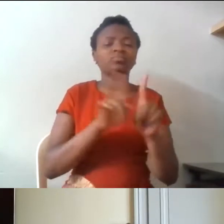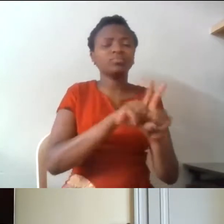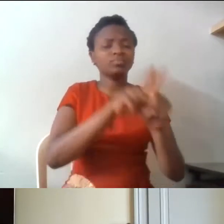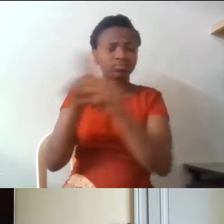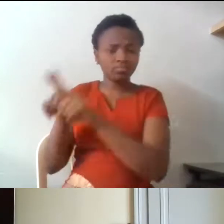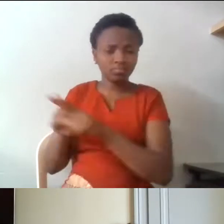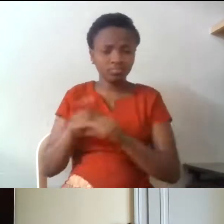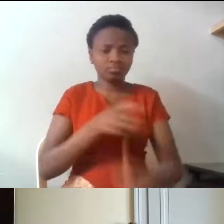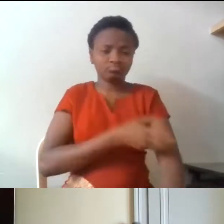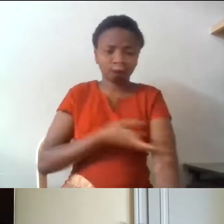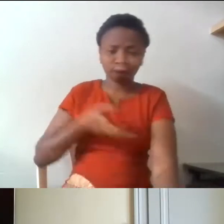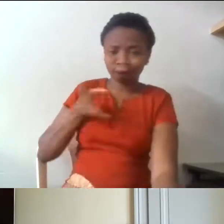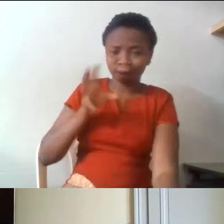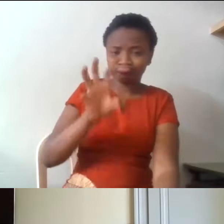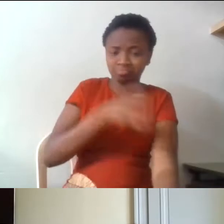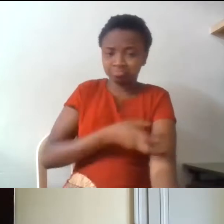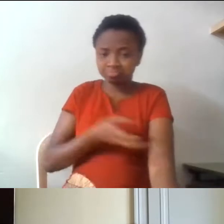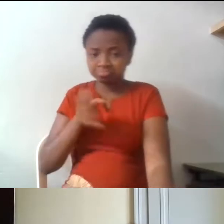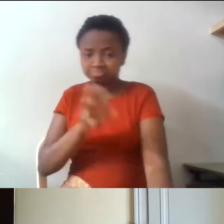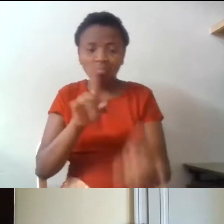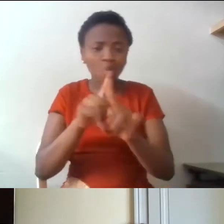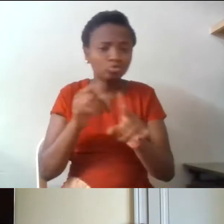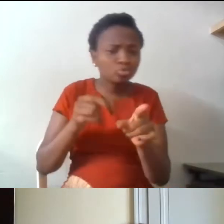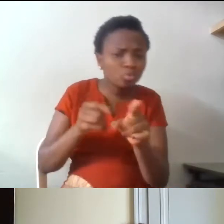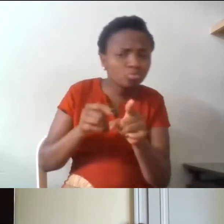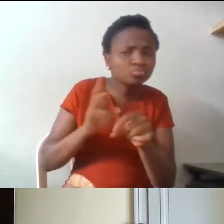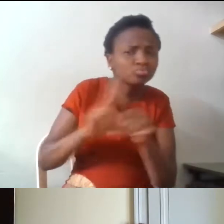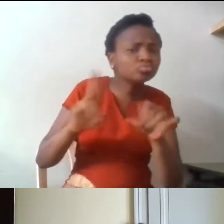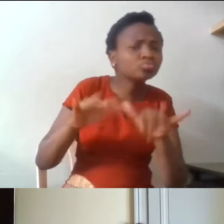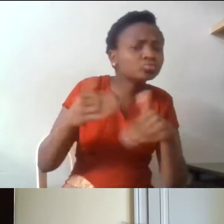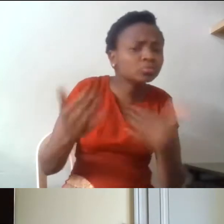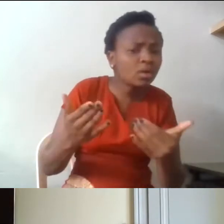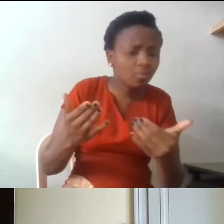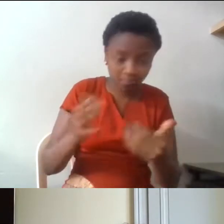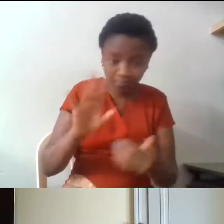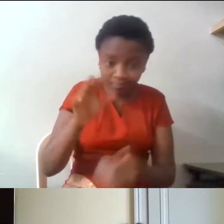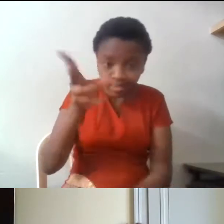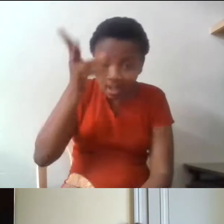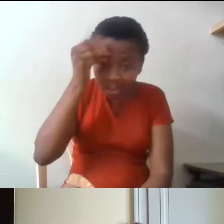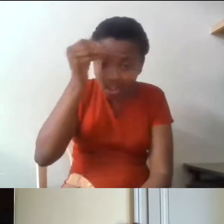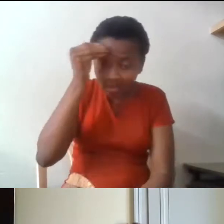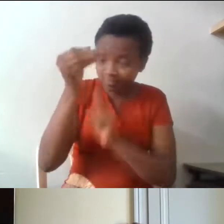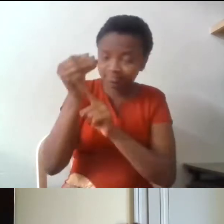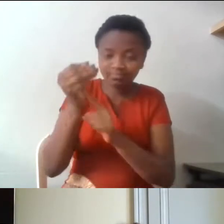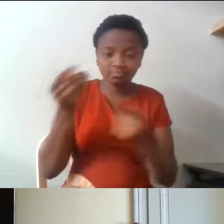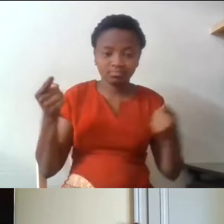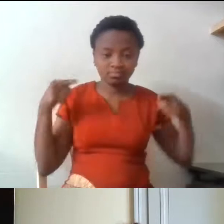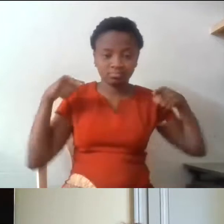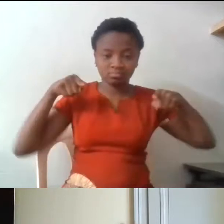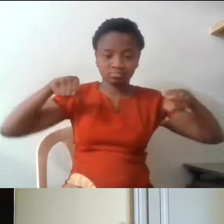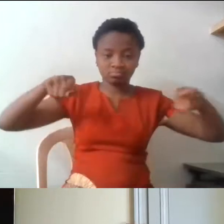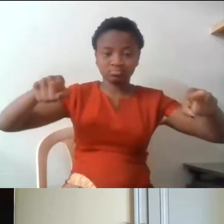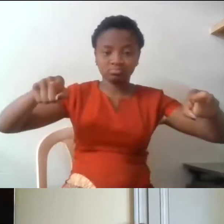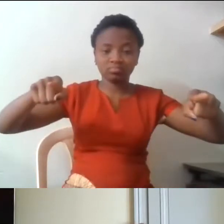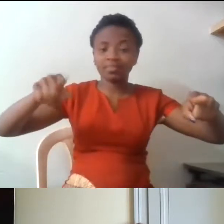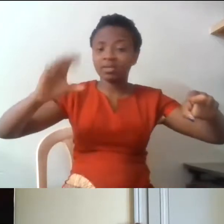mutual accountability. Learning is a two-way street. And in CBM Global,